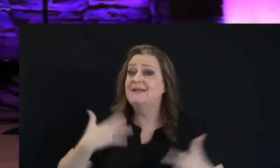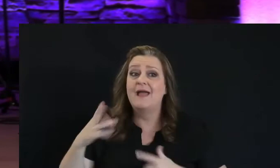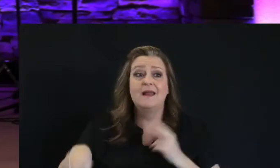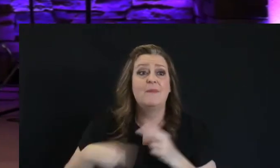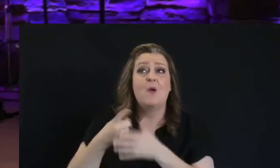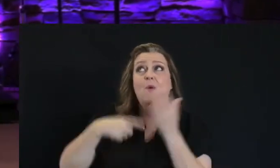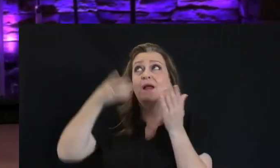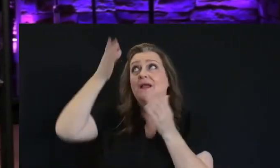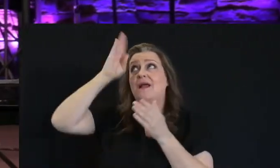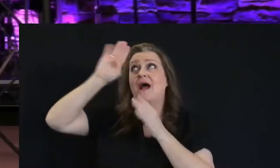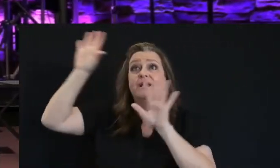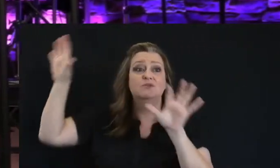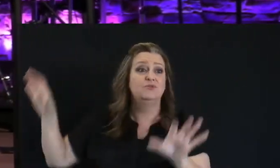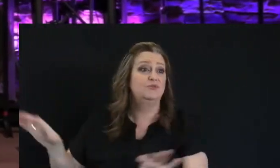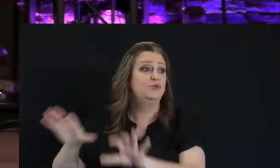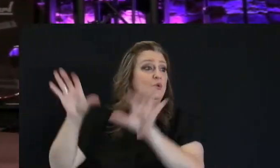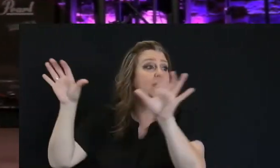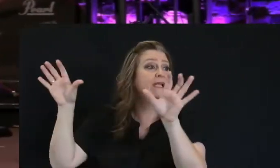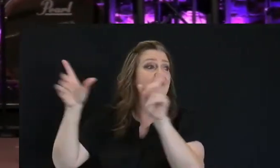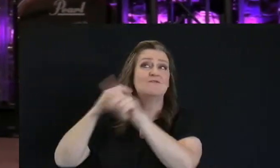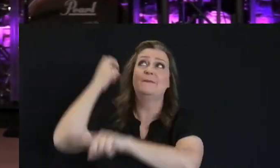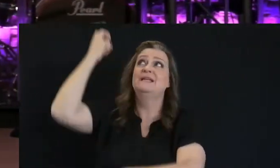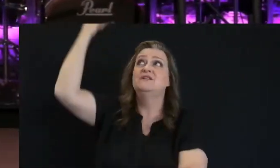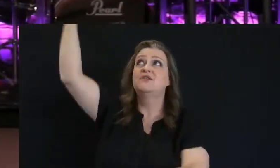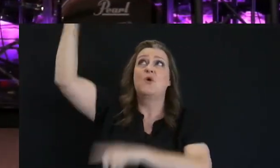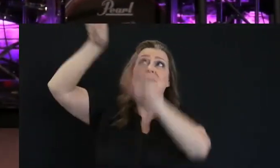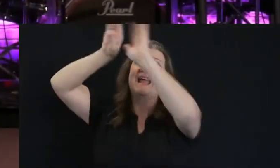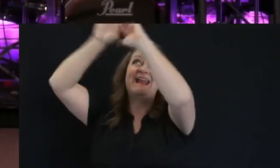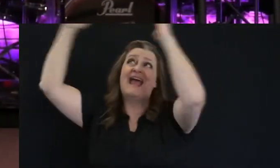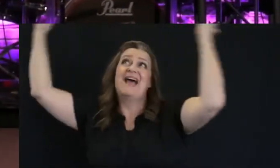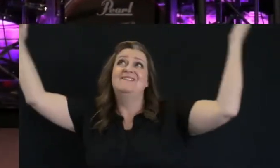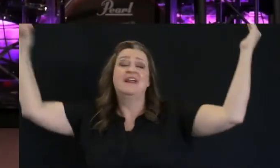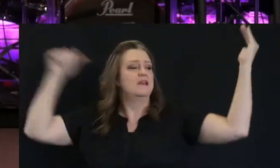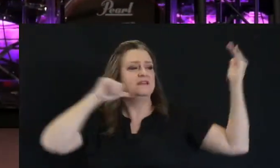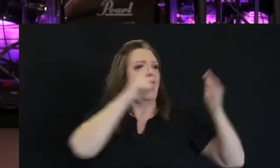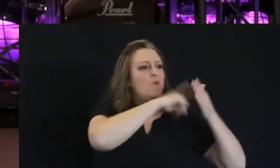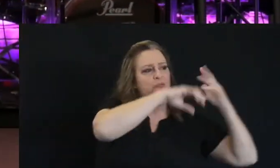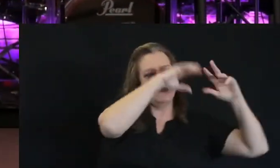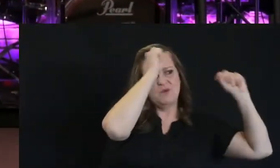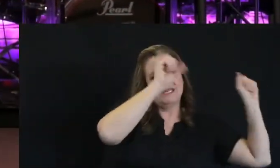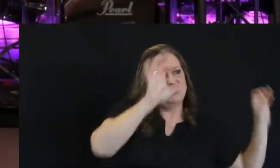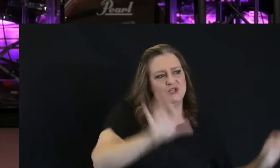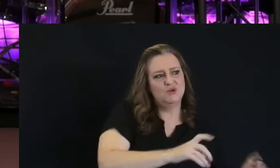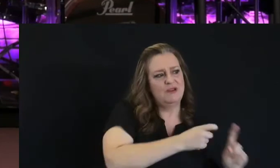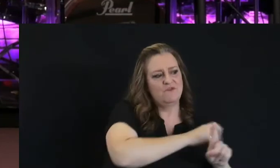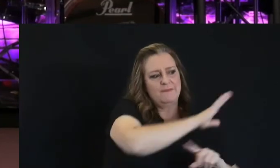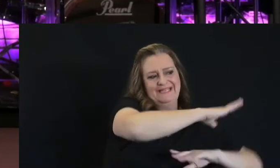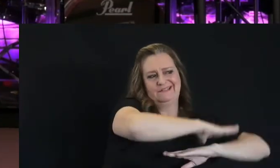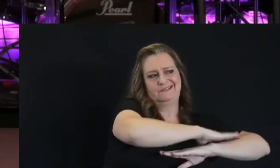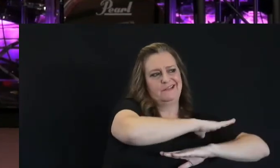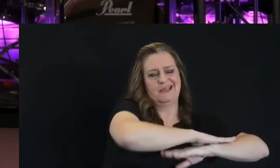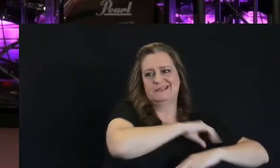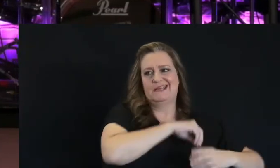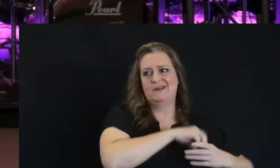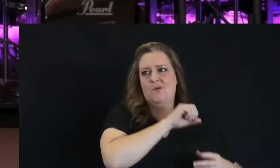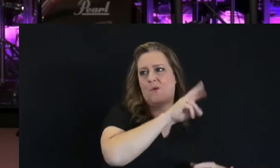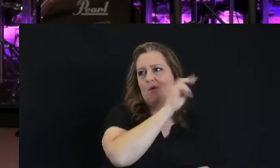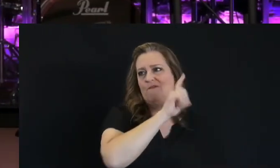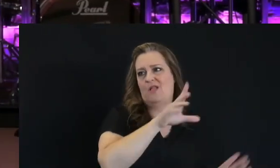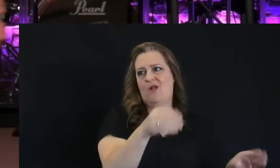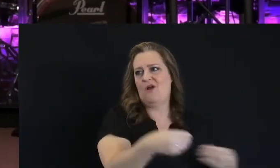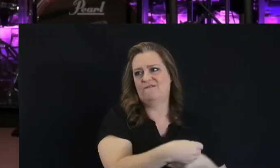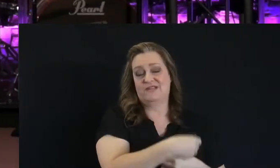what God is doing from his throne in heaven, not what the president is doing from his desk in the Oval Office.